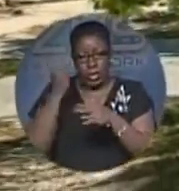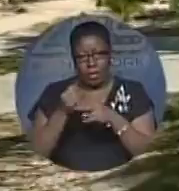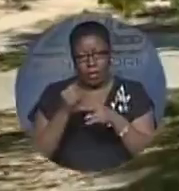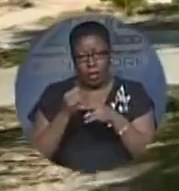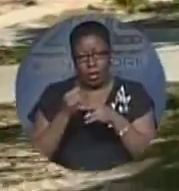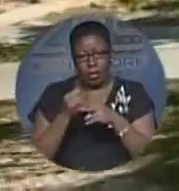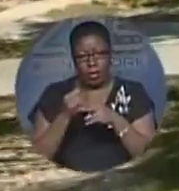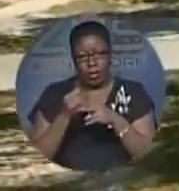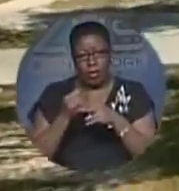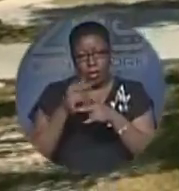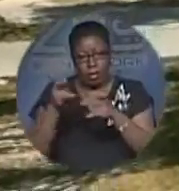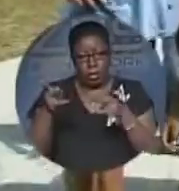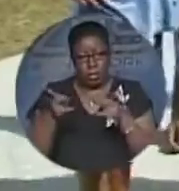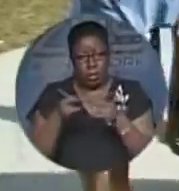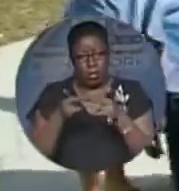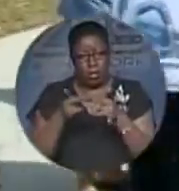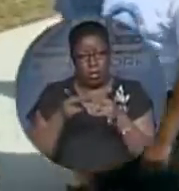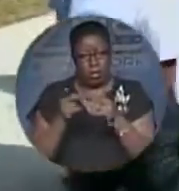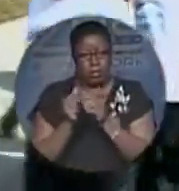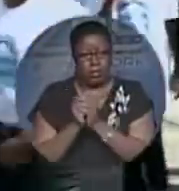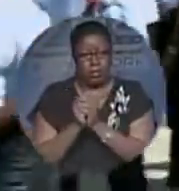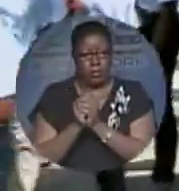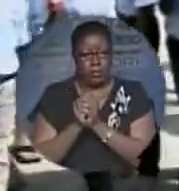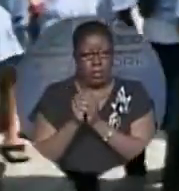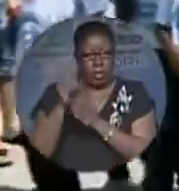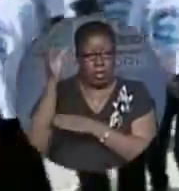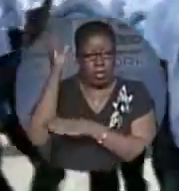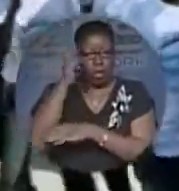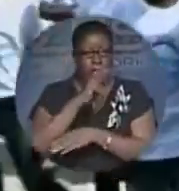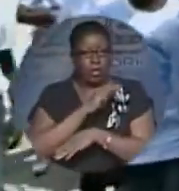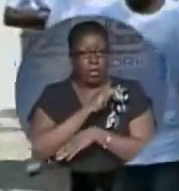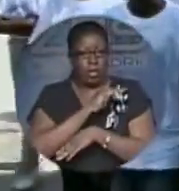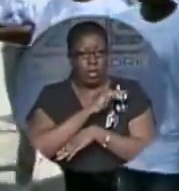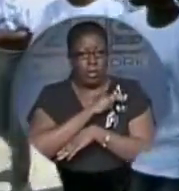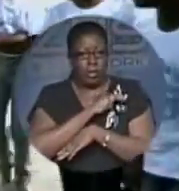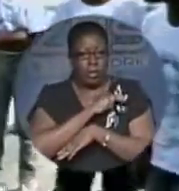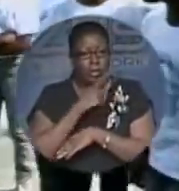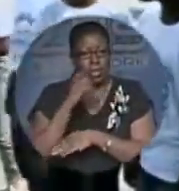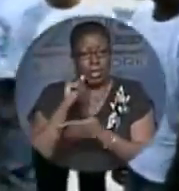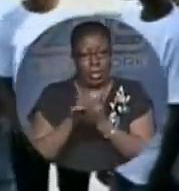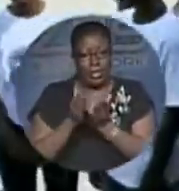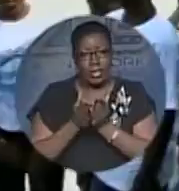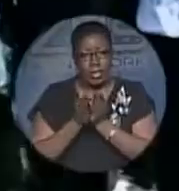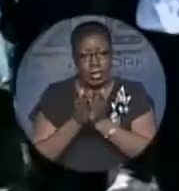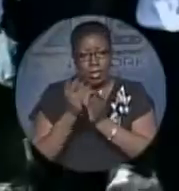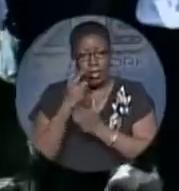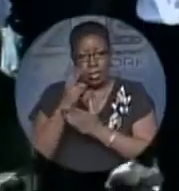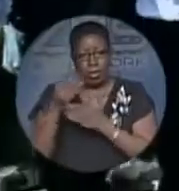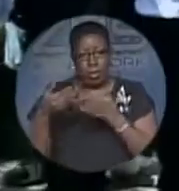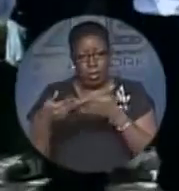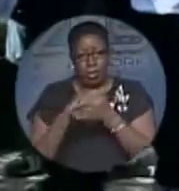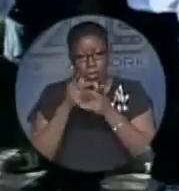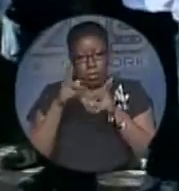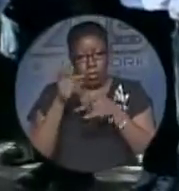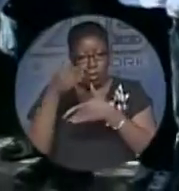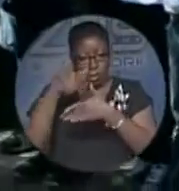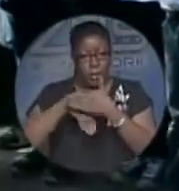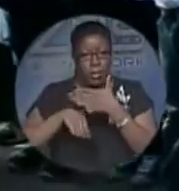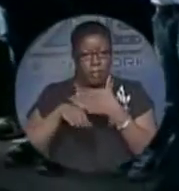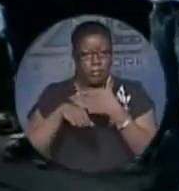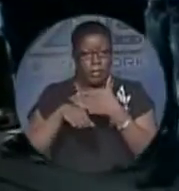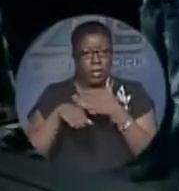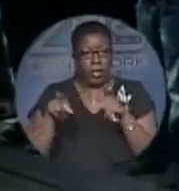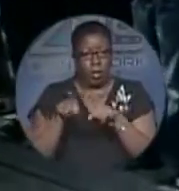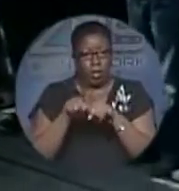help facilitate the process. Minister Charles Maynard notes that sailing is seeing a resurgence, and the government is optimistic